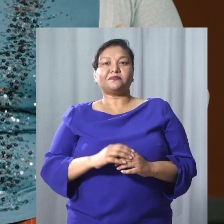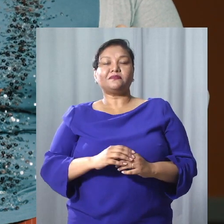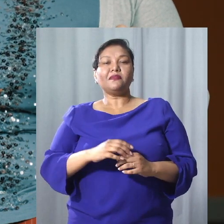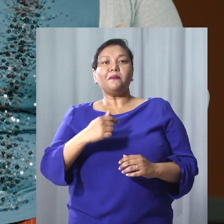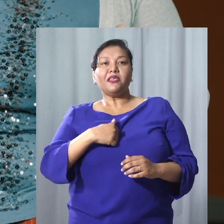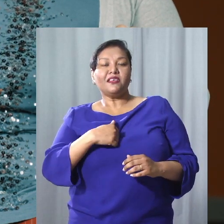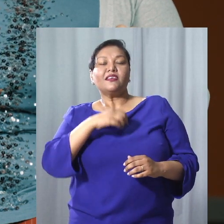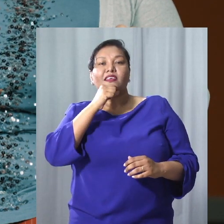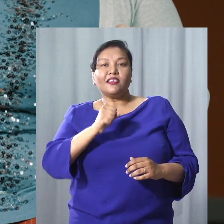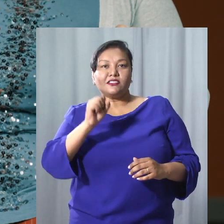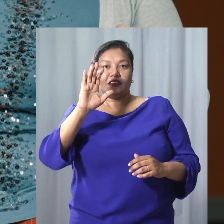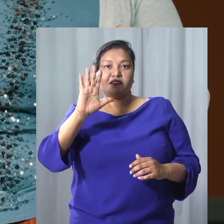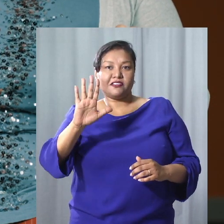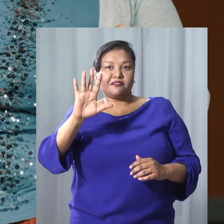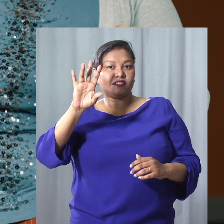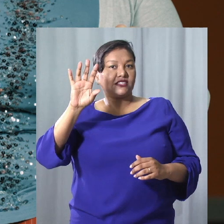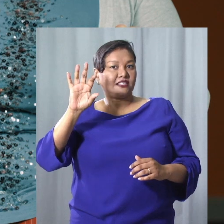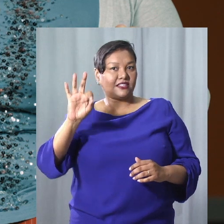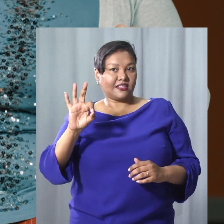I'm 59 years of age.